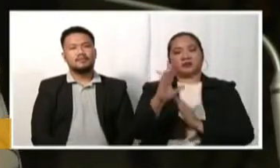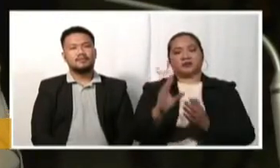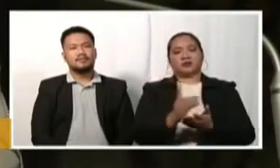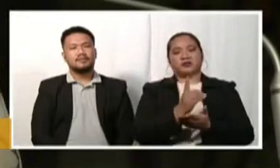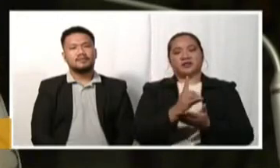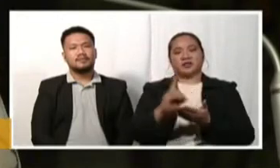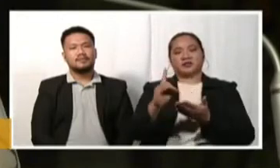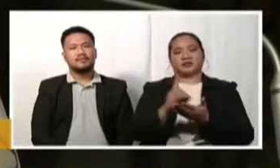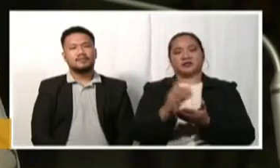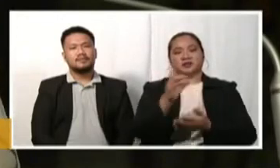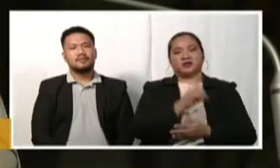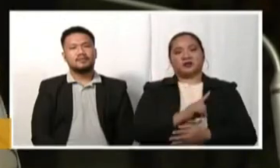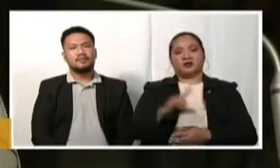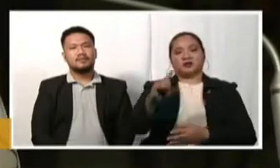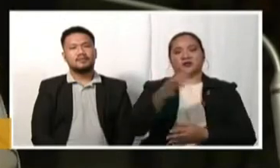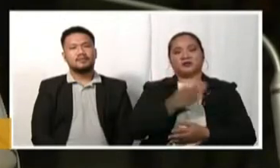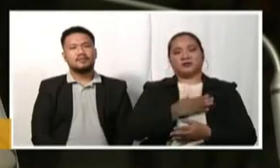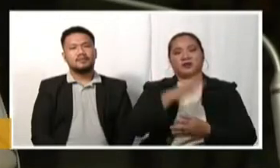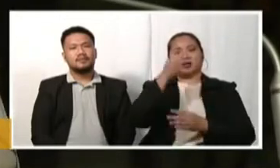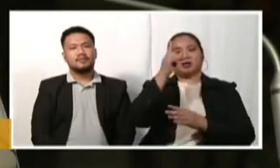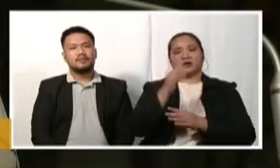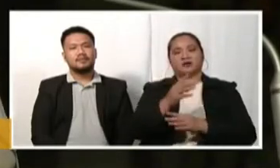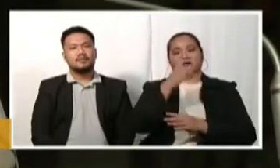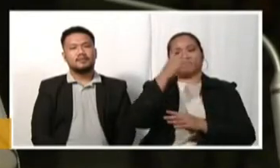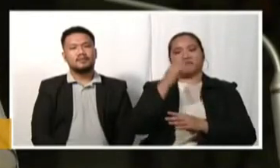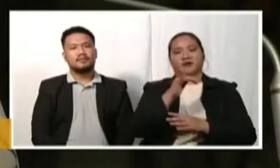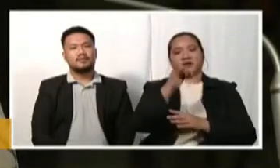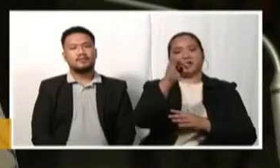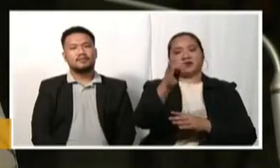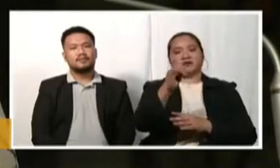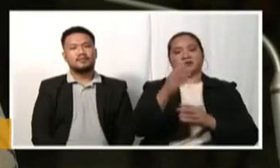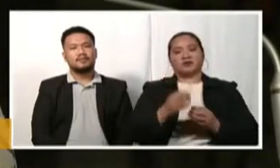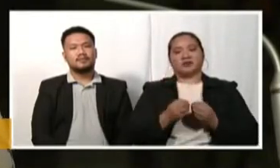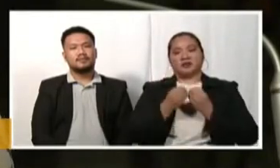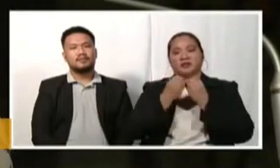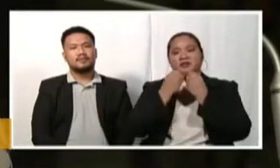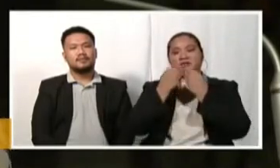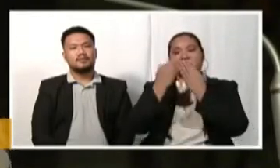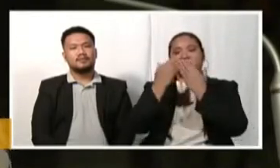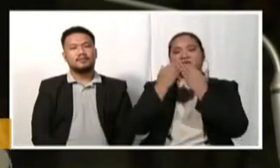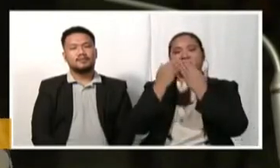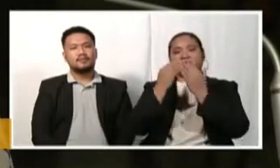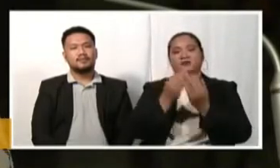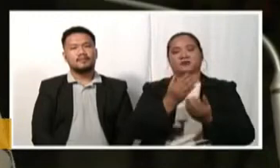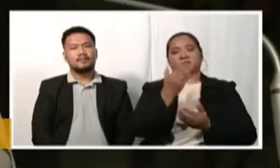dancing. O Lord, my God, forever will I give you thanks.